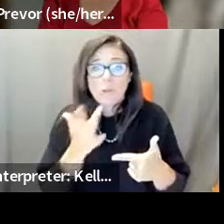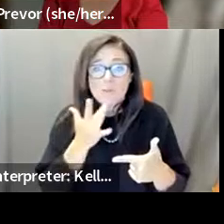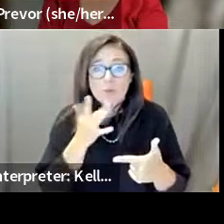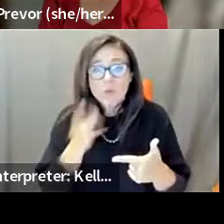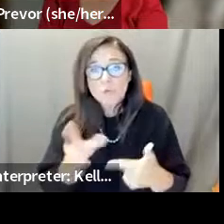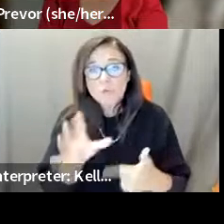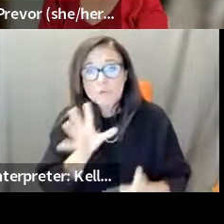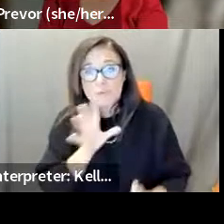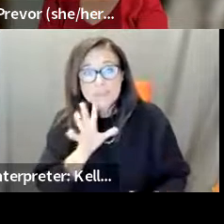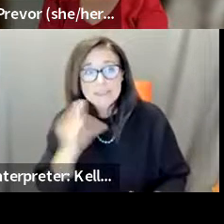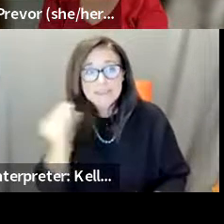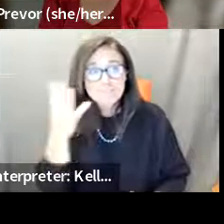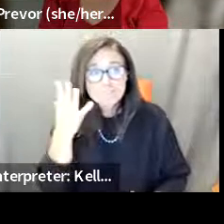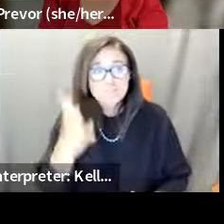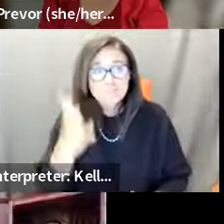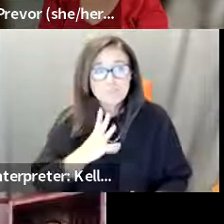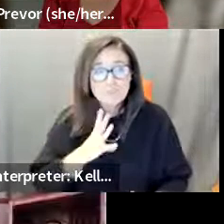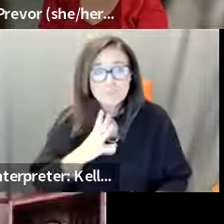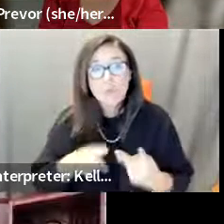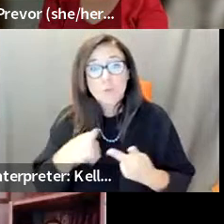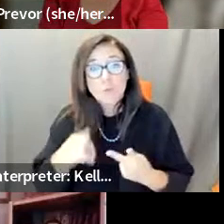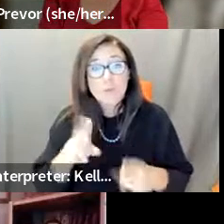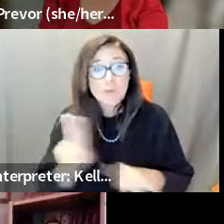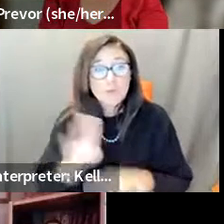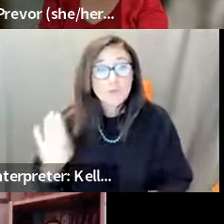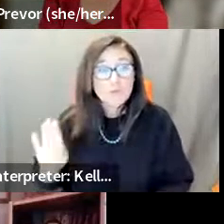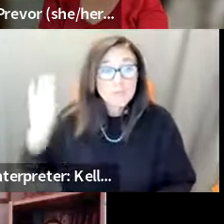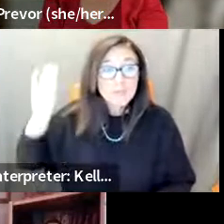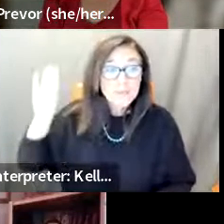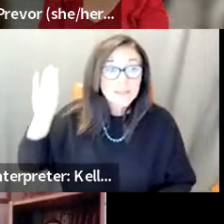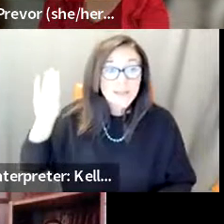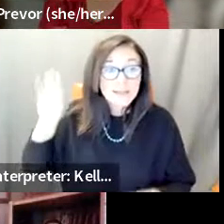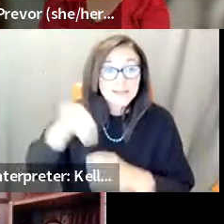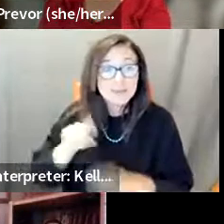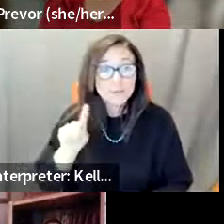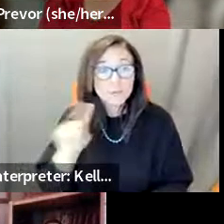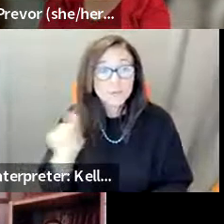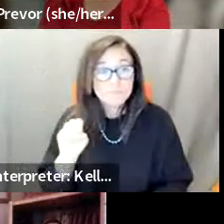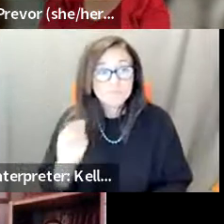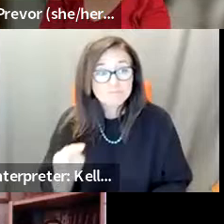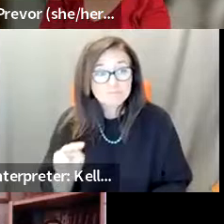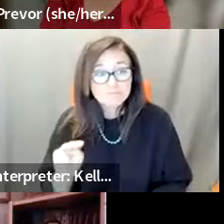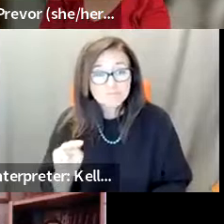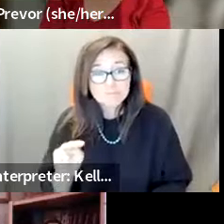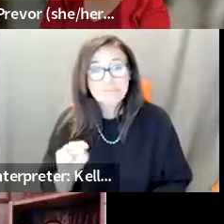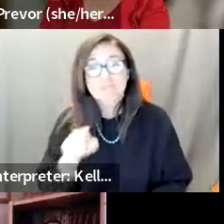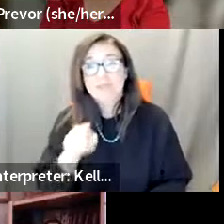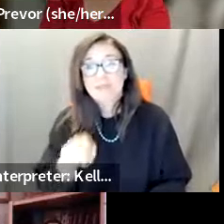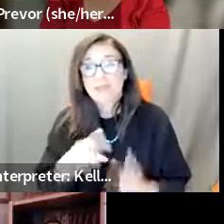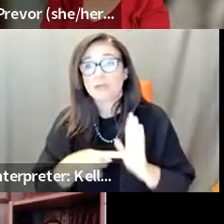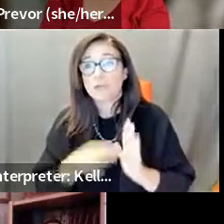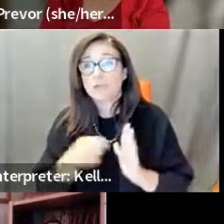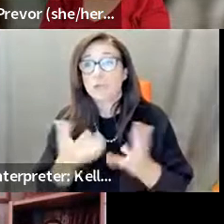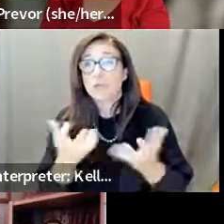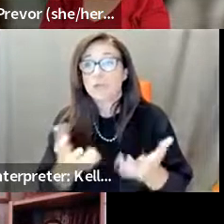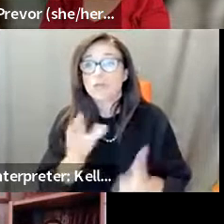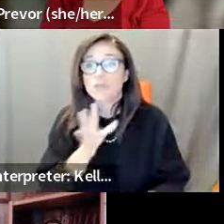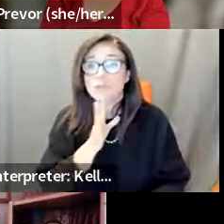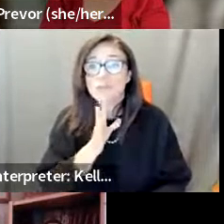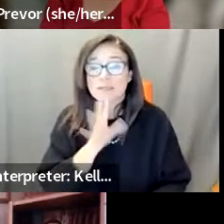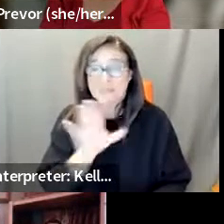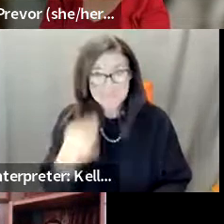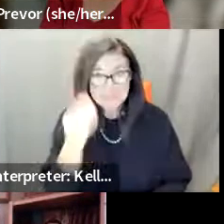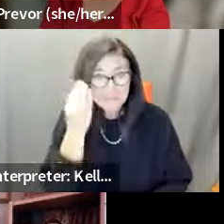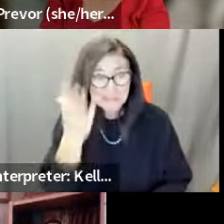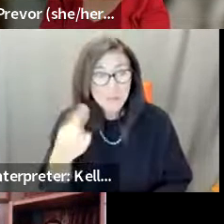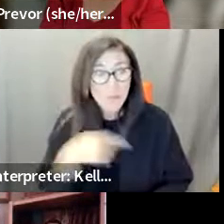out loud, you can just use the Zoom raise hand feature to indicate that you'd like to speak. Just note, because we are recording, if you do